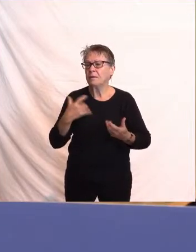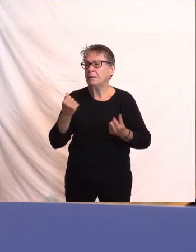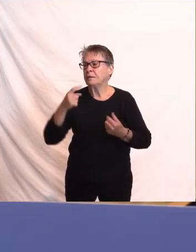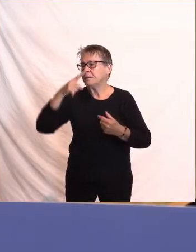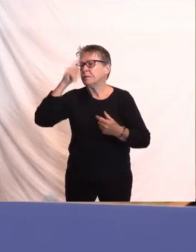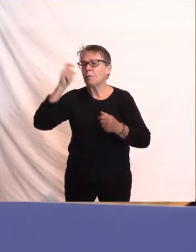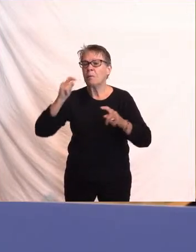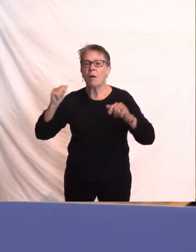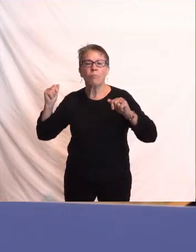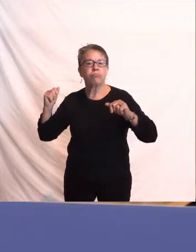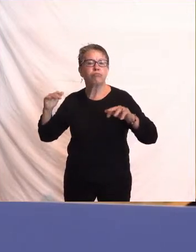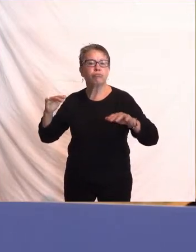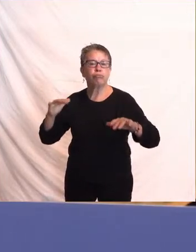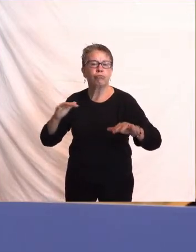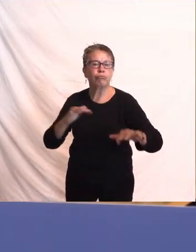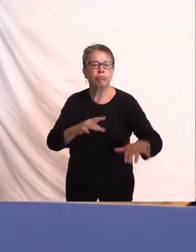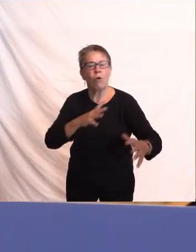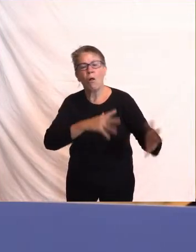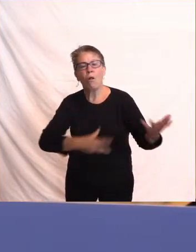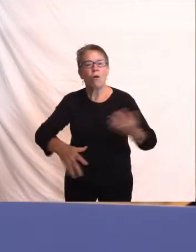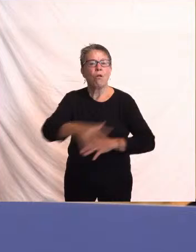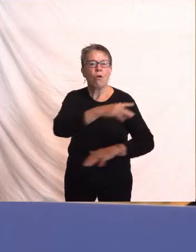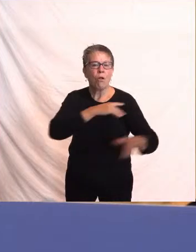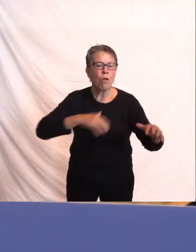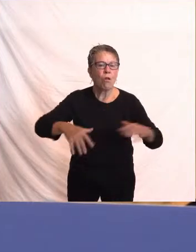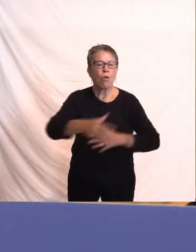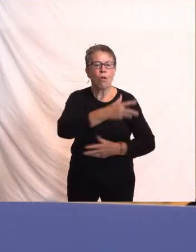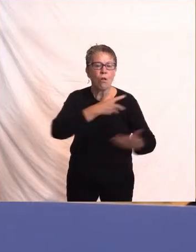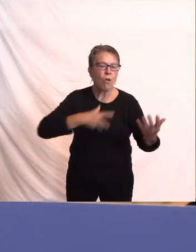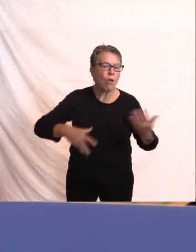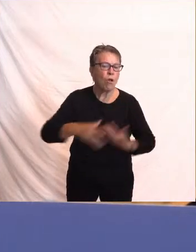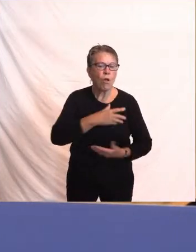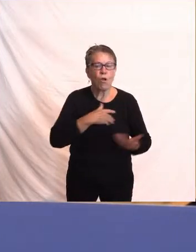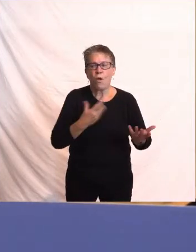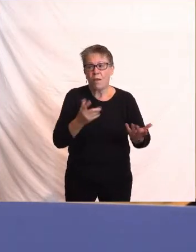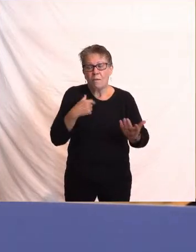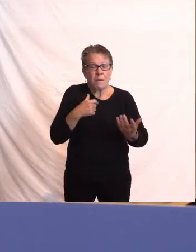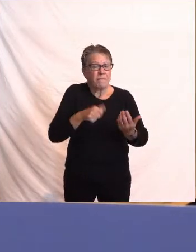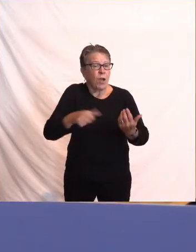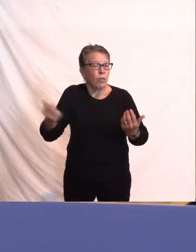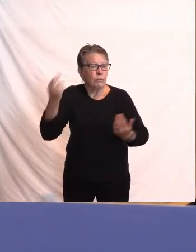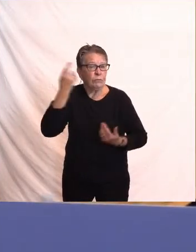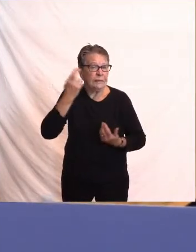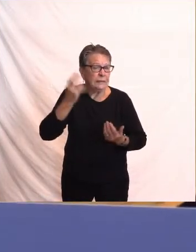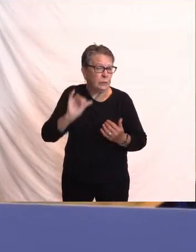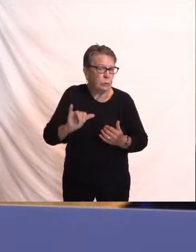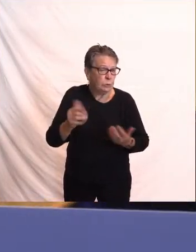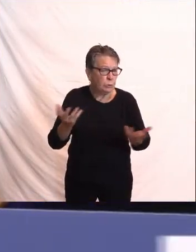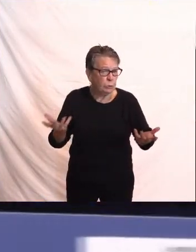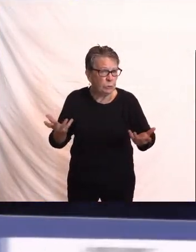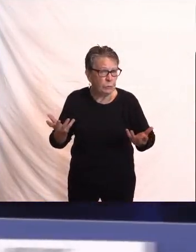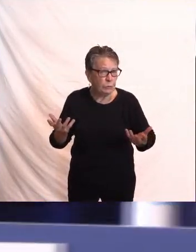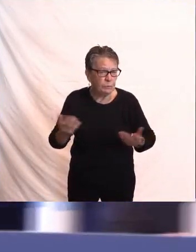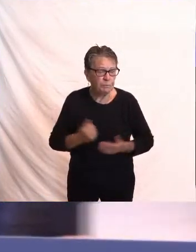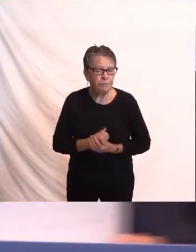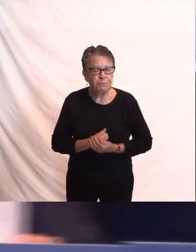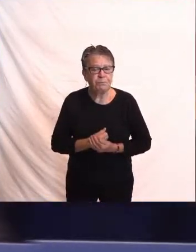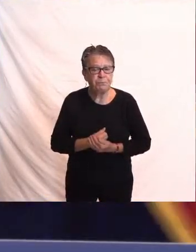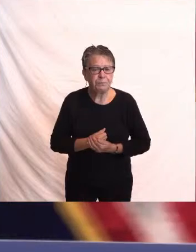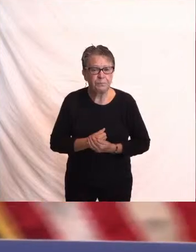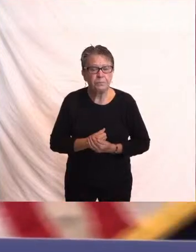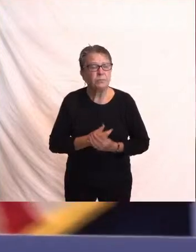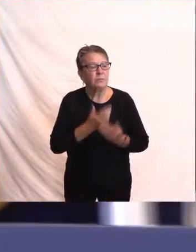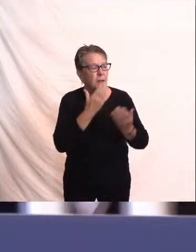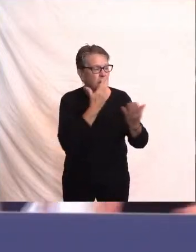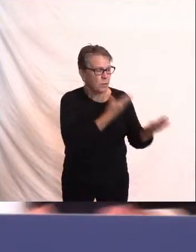I'm sure there are a lot of different factors that go into those numbers, but certainly we're paying close attention. Thank you, Ed. Thank you,